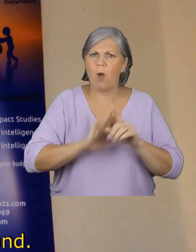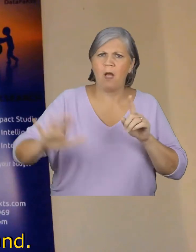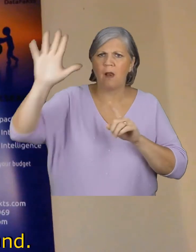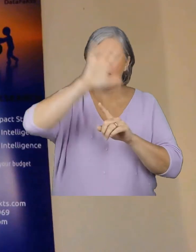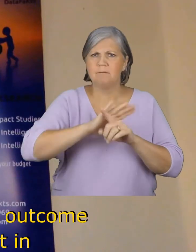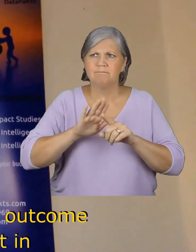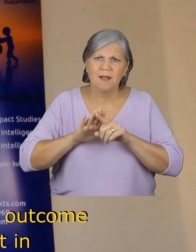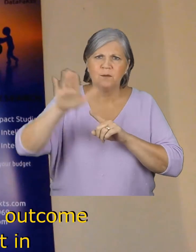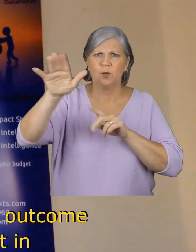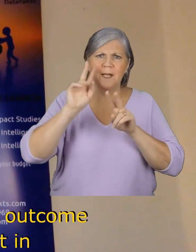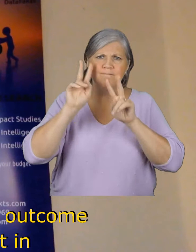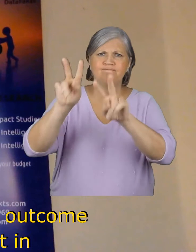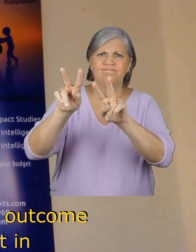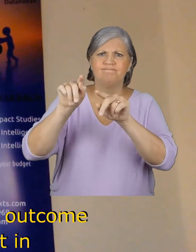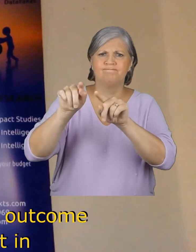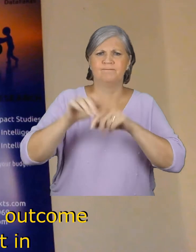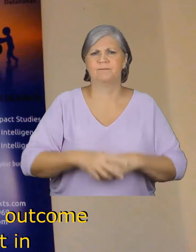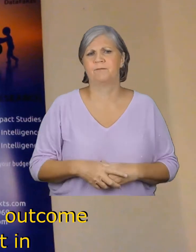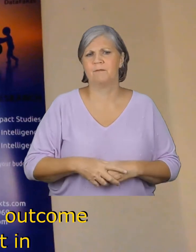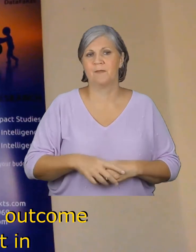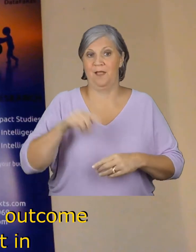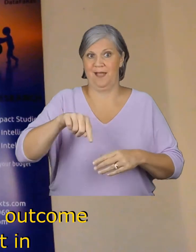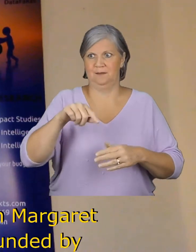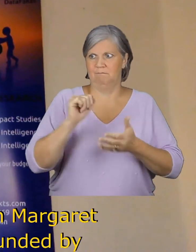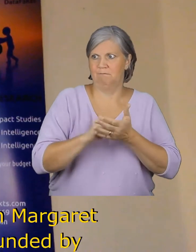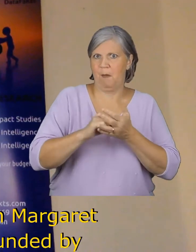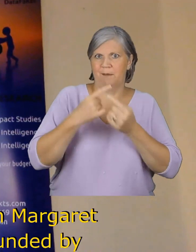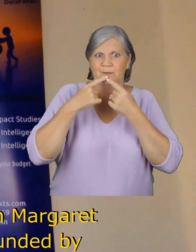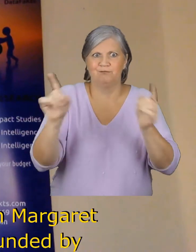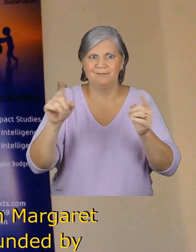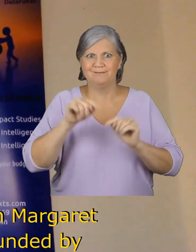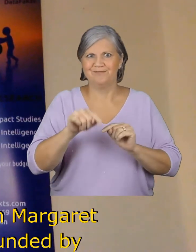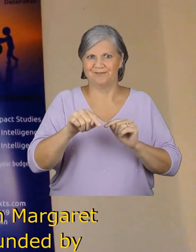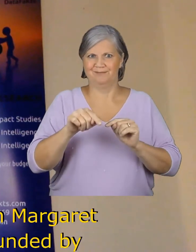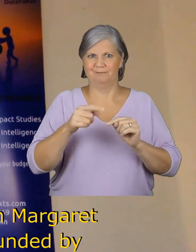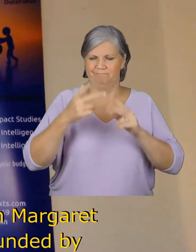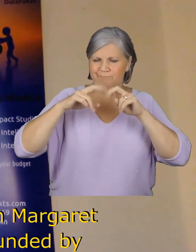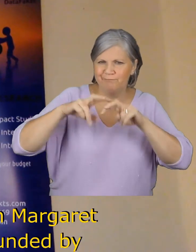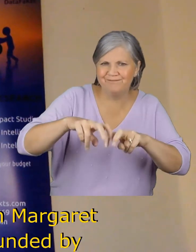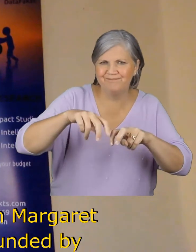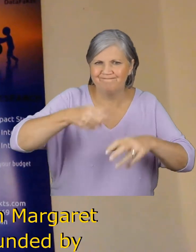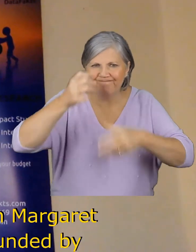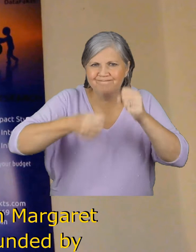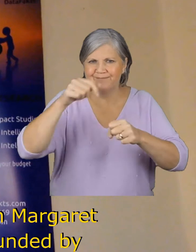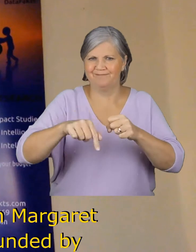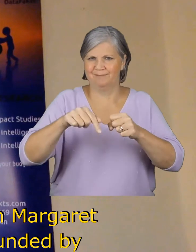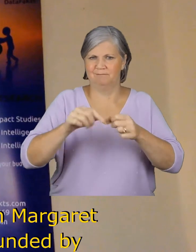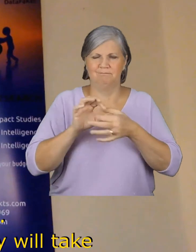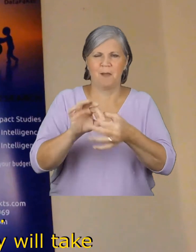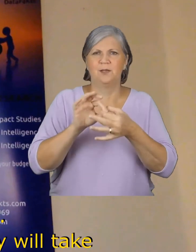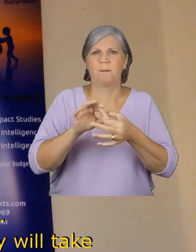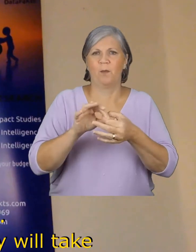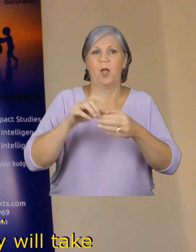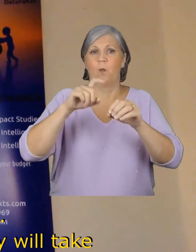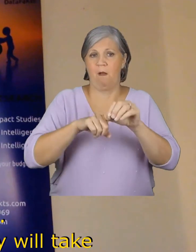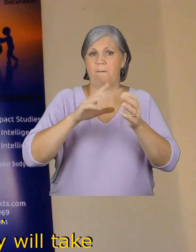Scotland. This publication is the outcome of research carried out in partnership with Queen Margaret University, and it was funded